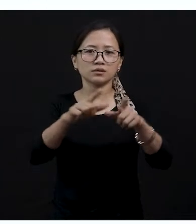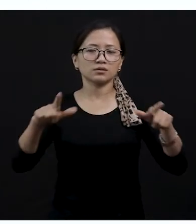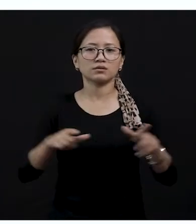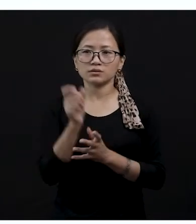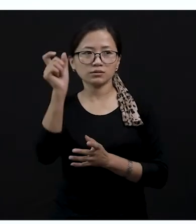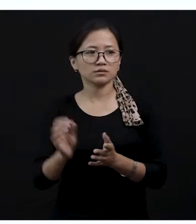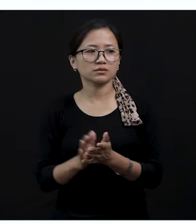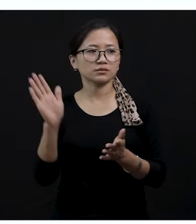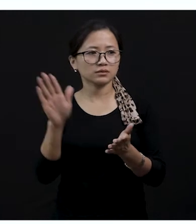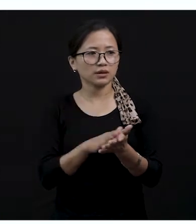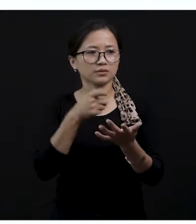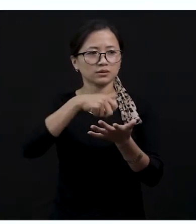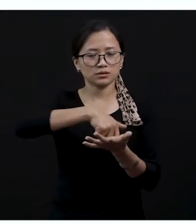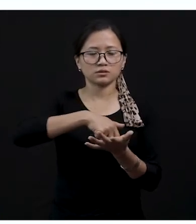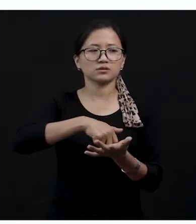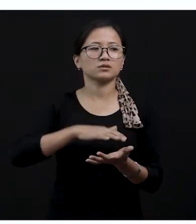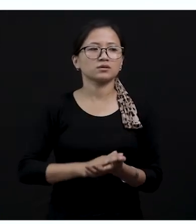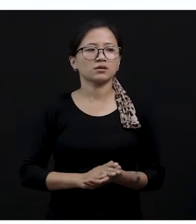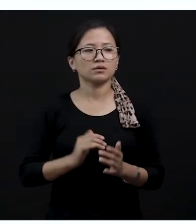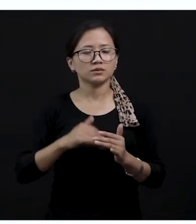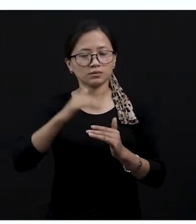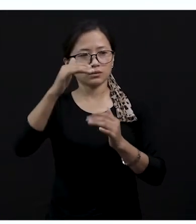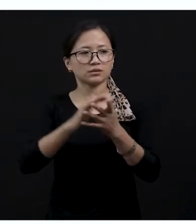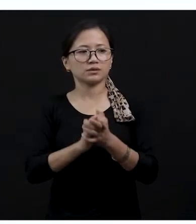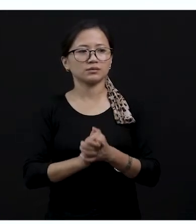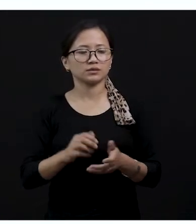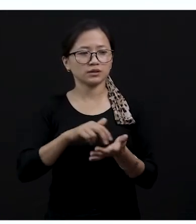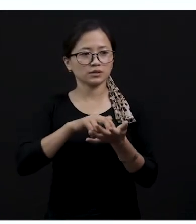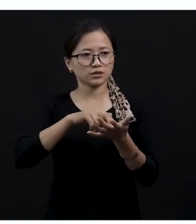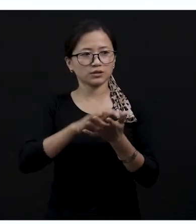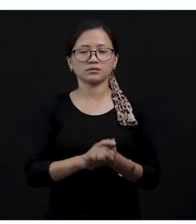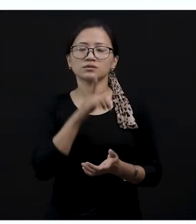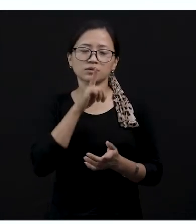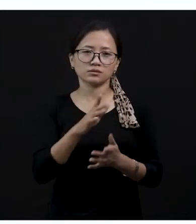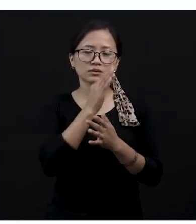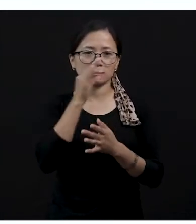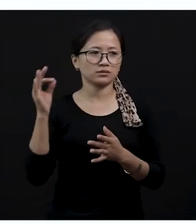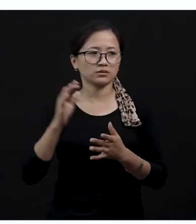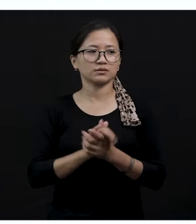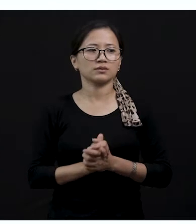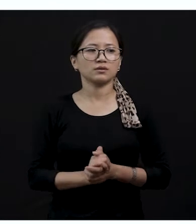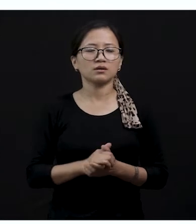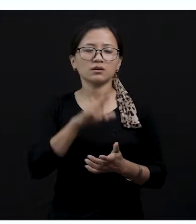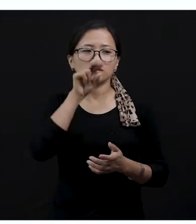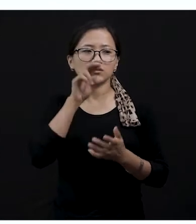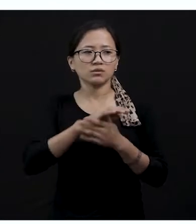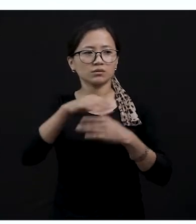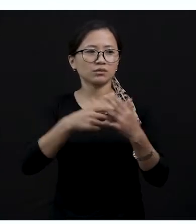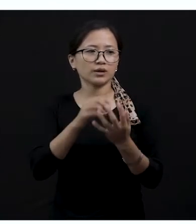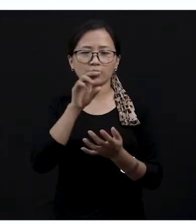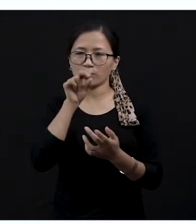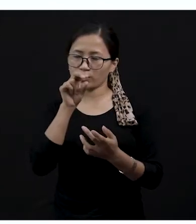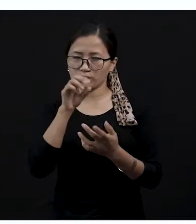suddenly slapped his knee and doubled up, shaking silently. And the ducks